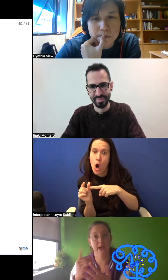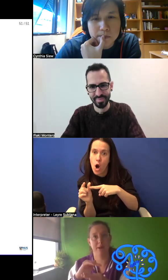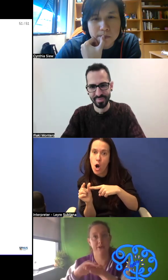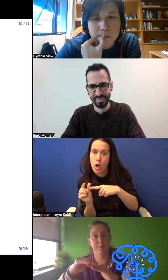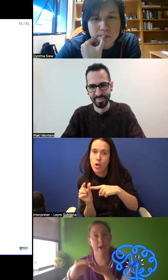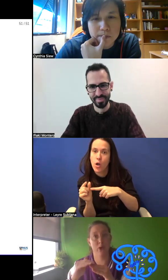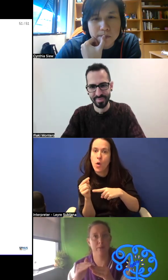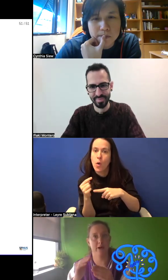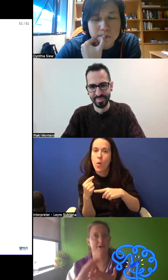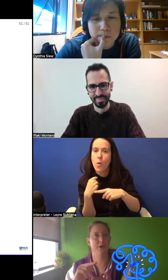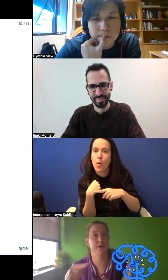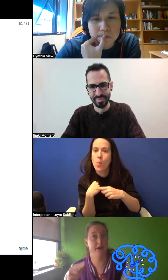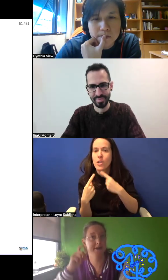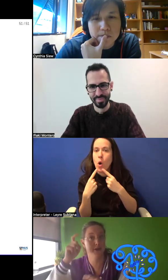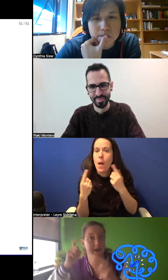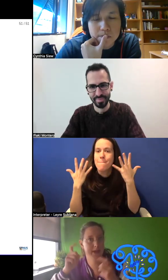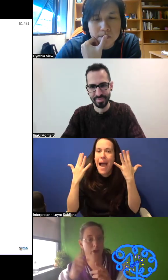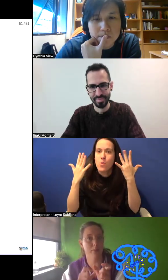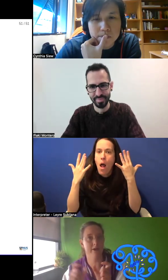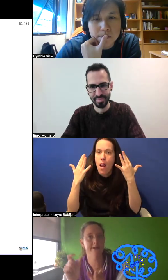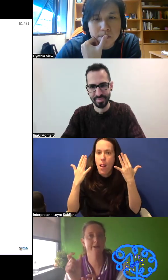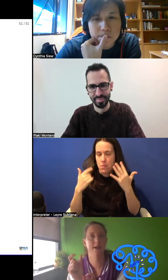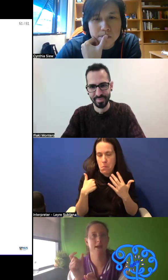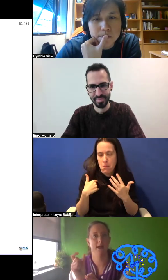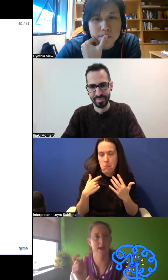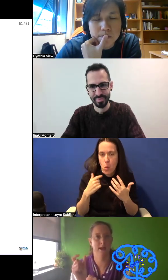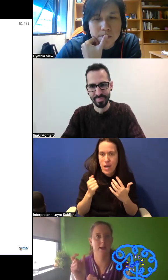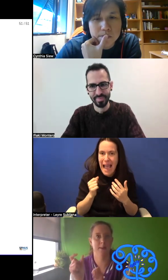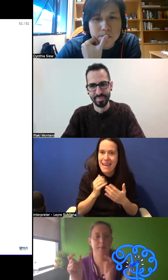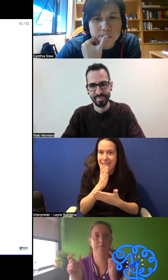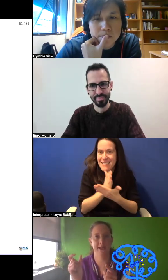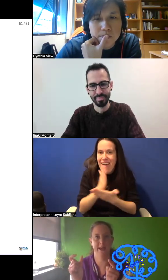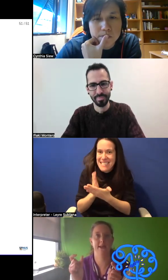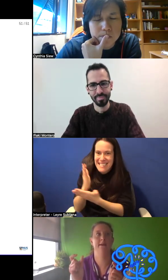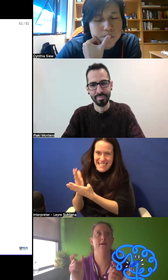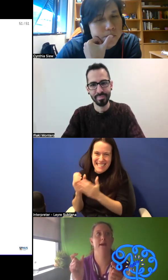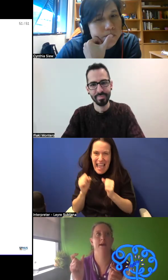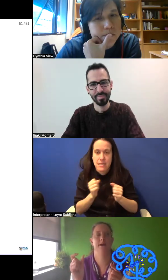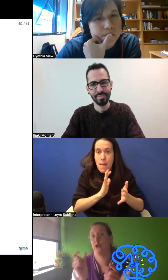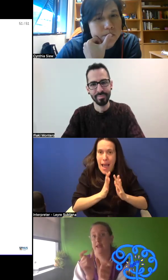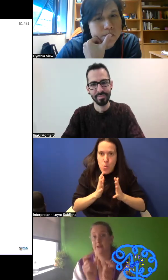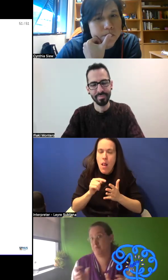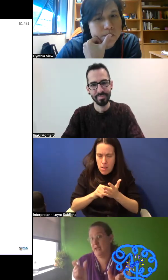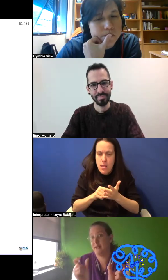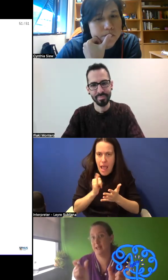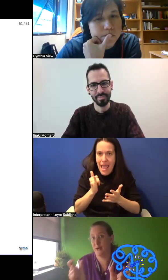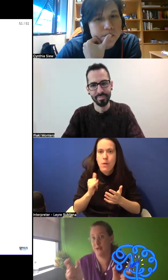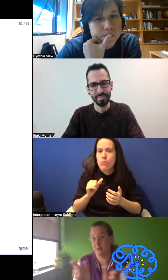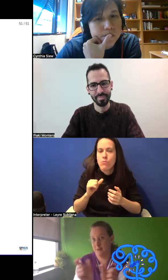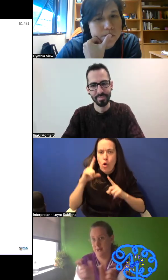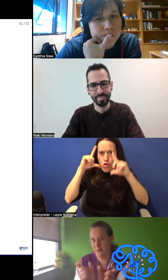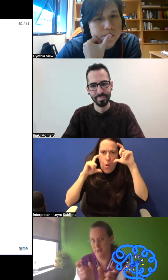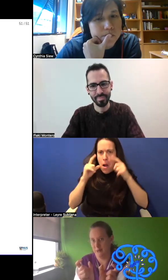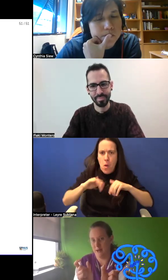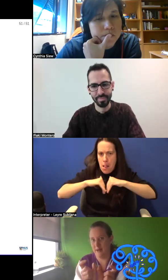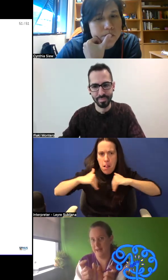only about the manual part, so not the non-manual part, then so that's basically those